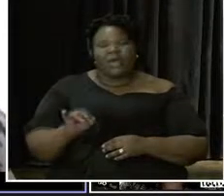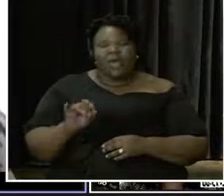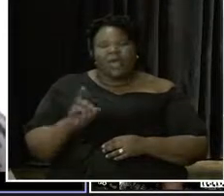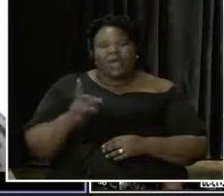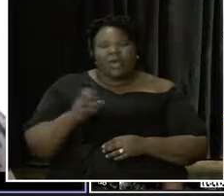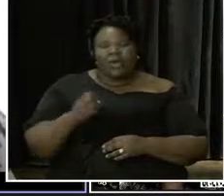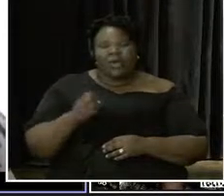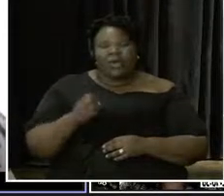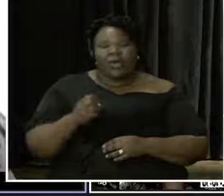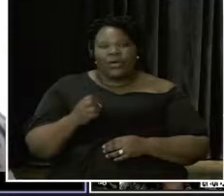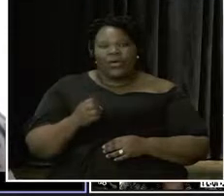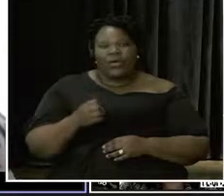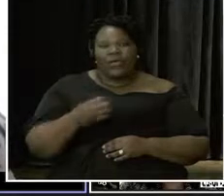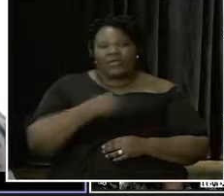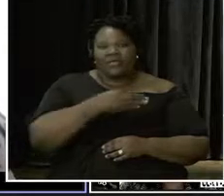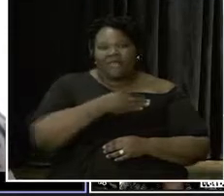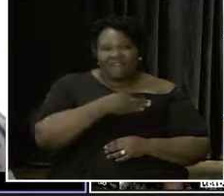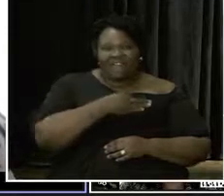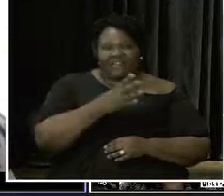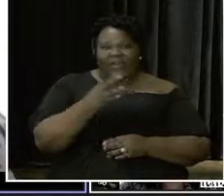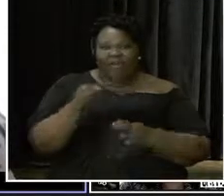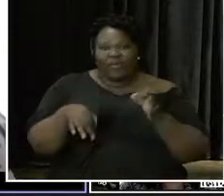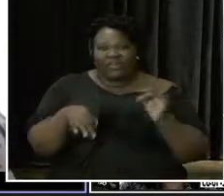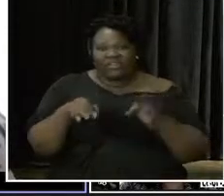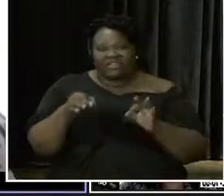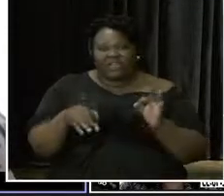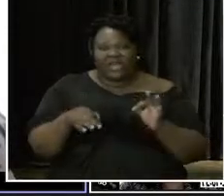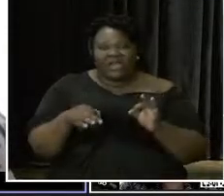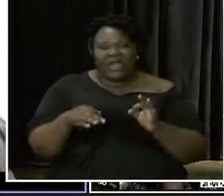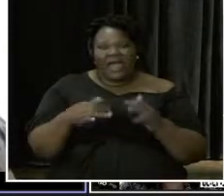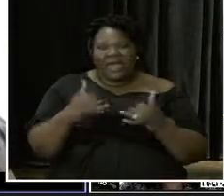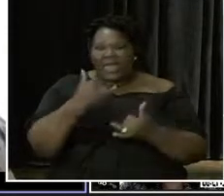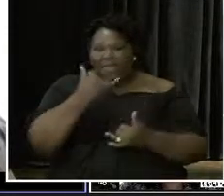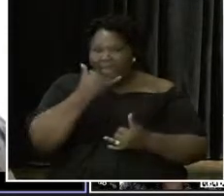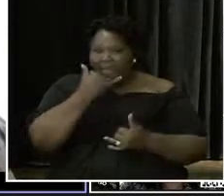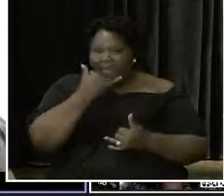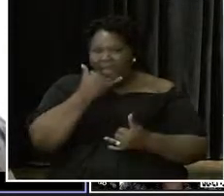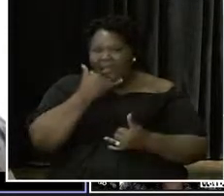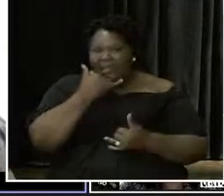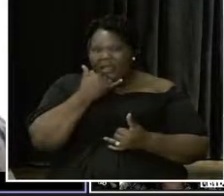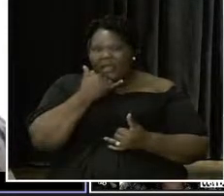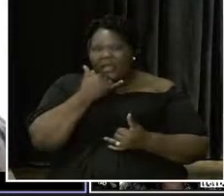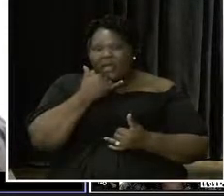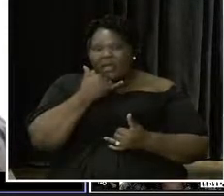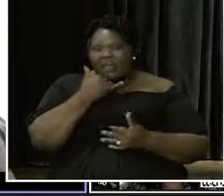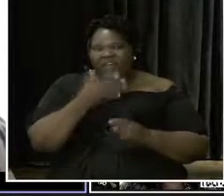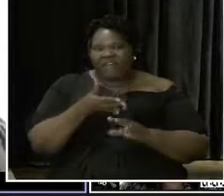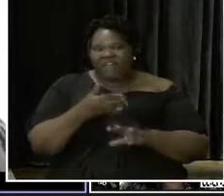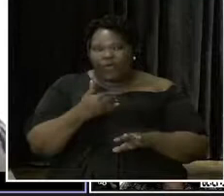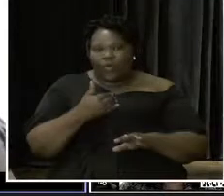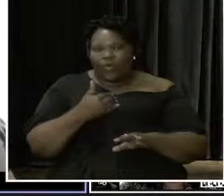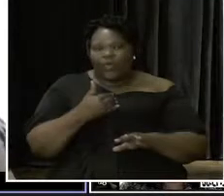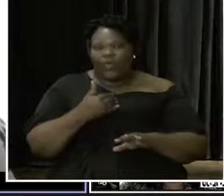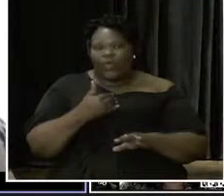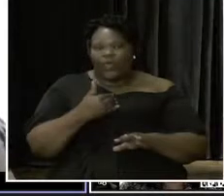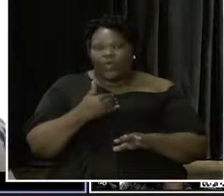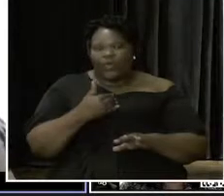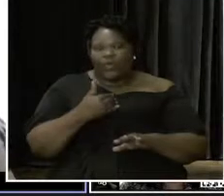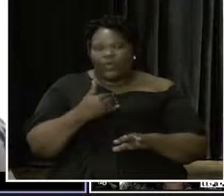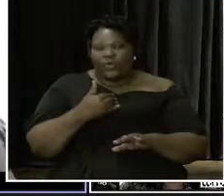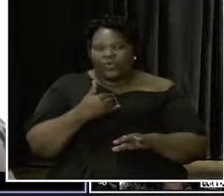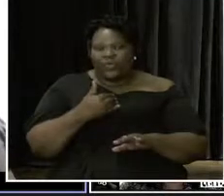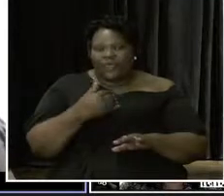staff and the politicians are happy, as opposed to addressing concerns that are raised by the